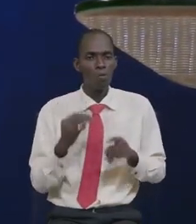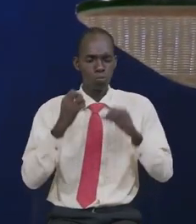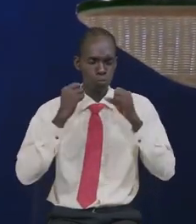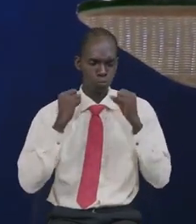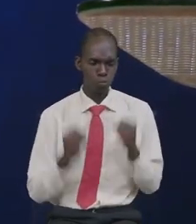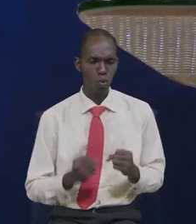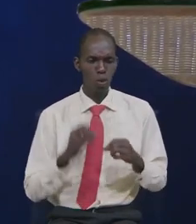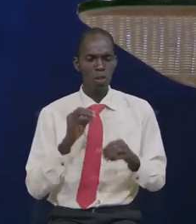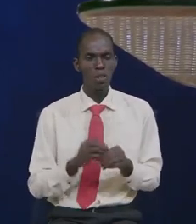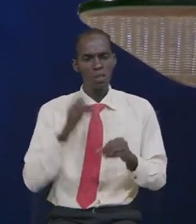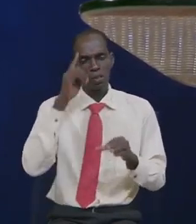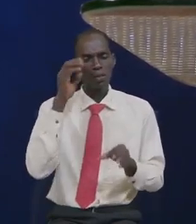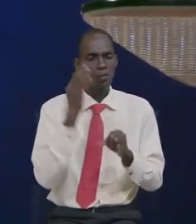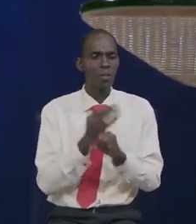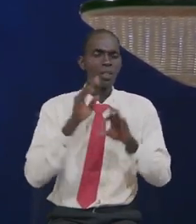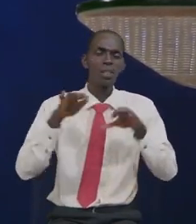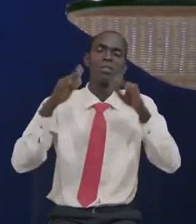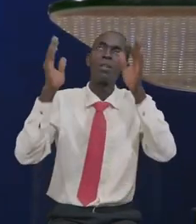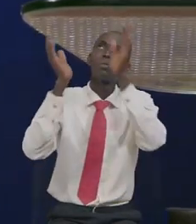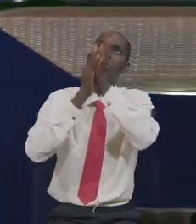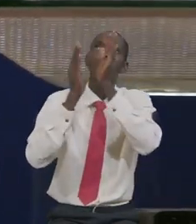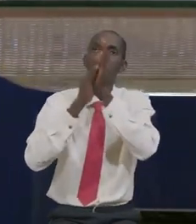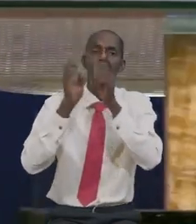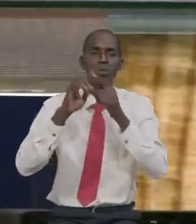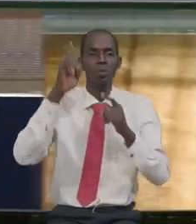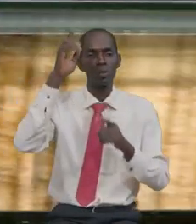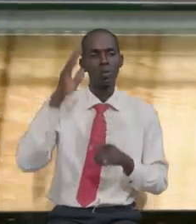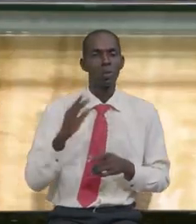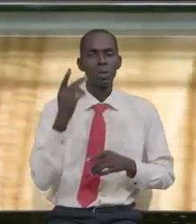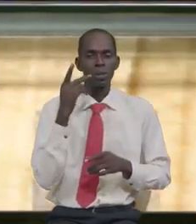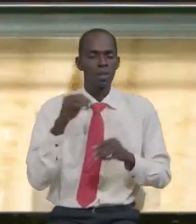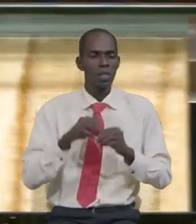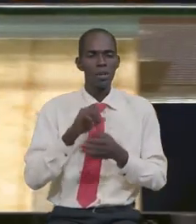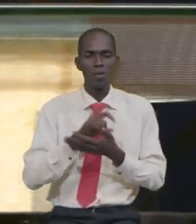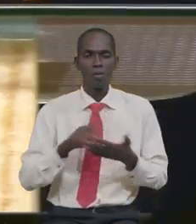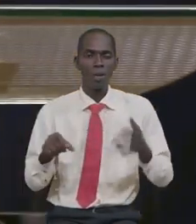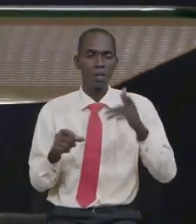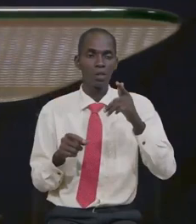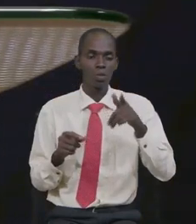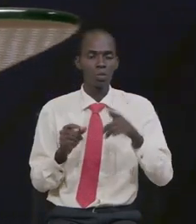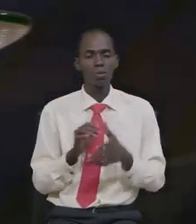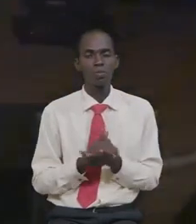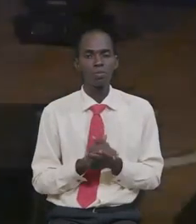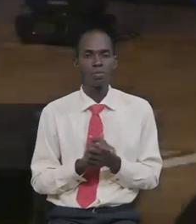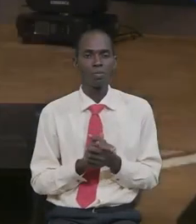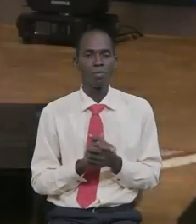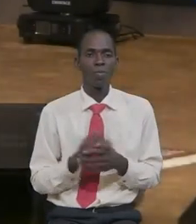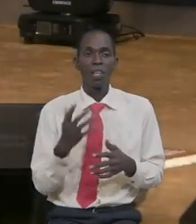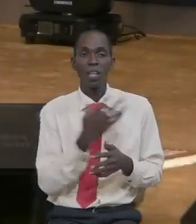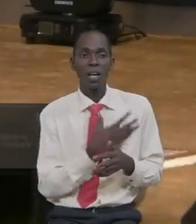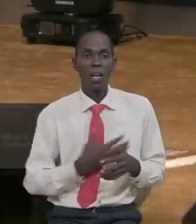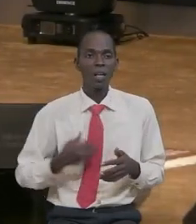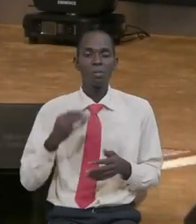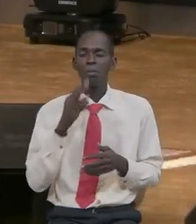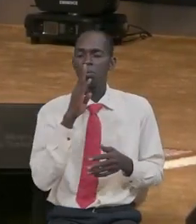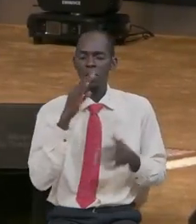faith, giving glory to God. Then in verse 21 says, and being